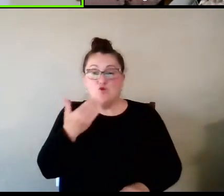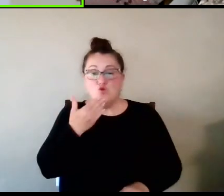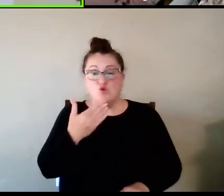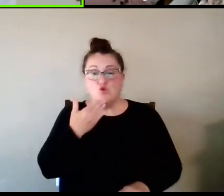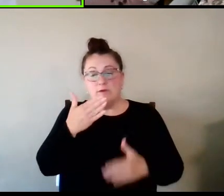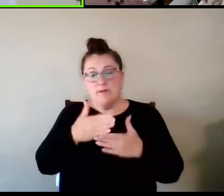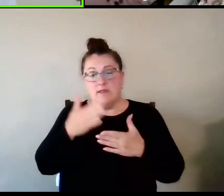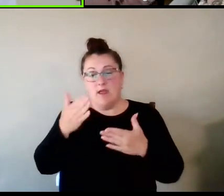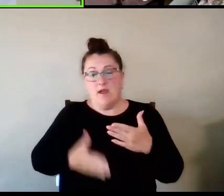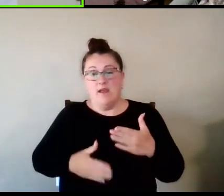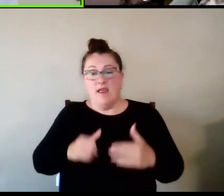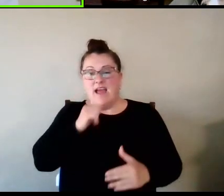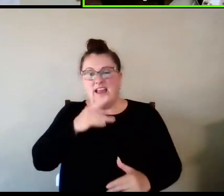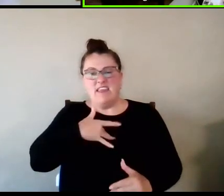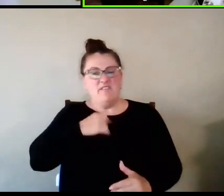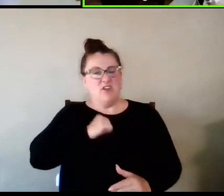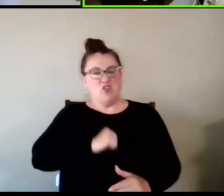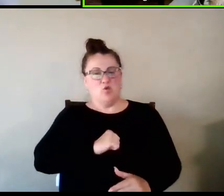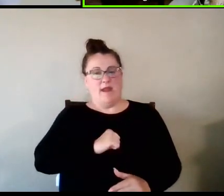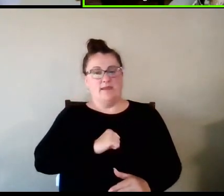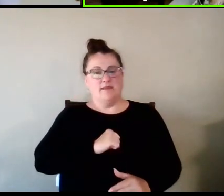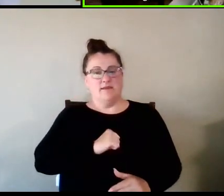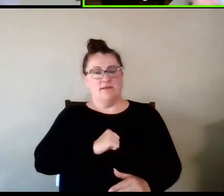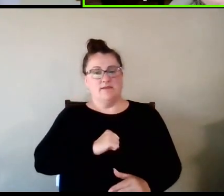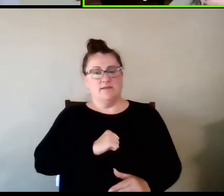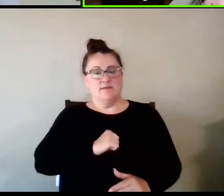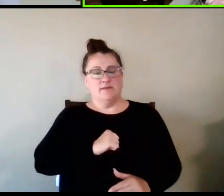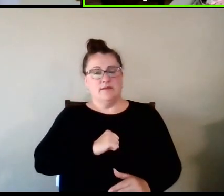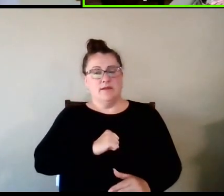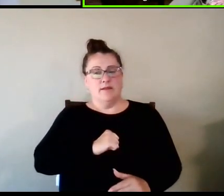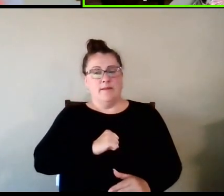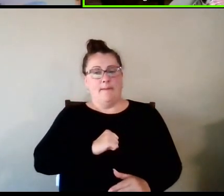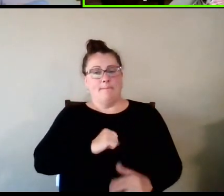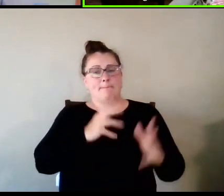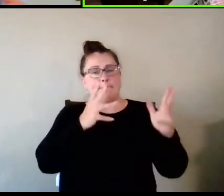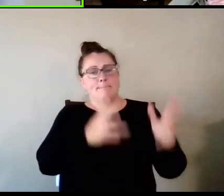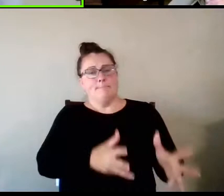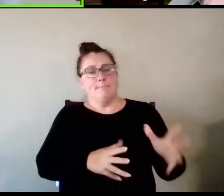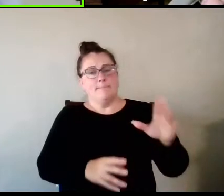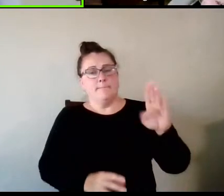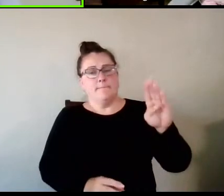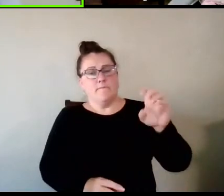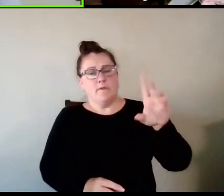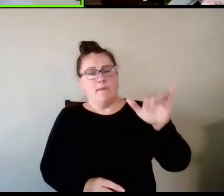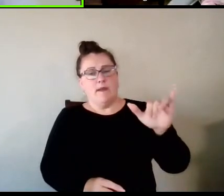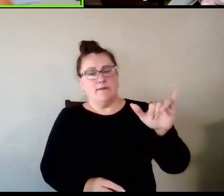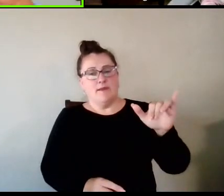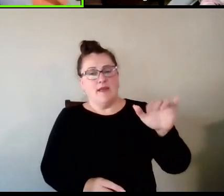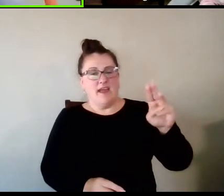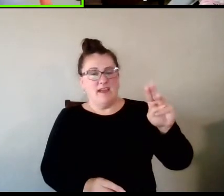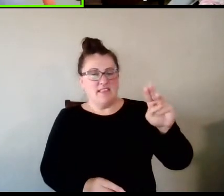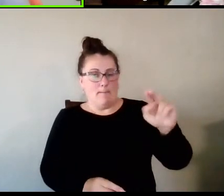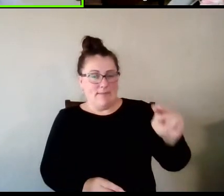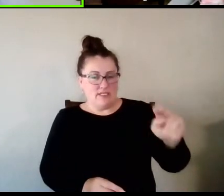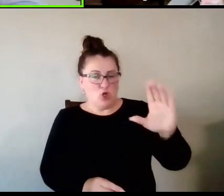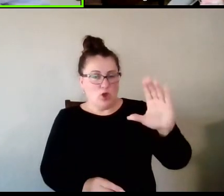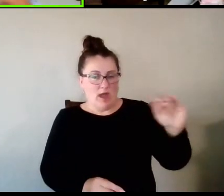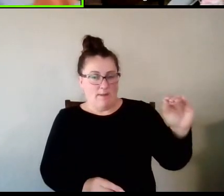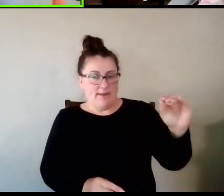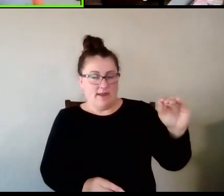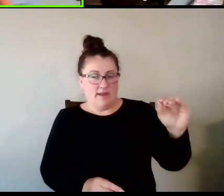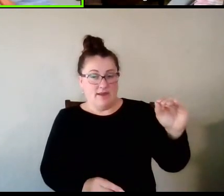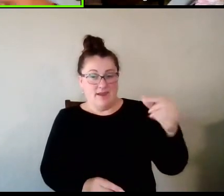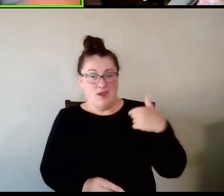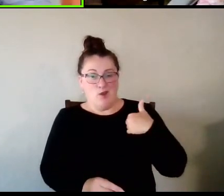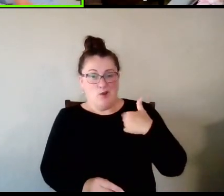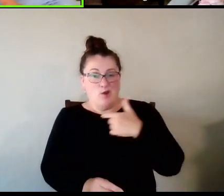never felt constrained meeting Best Buy by the fact, now Best Buy was actually a Minnesota company. I think in Minnesota,